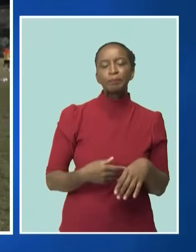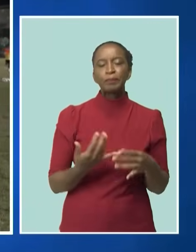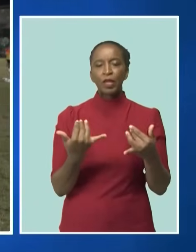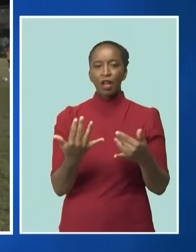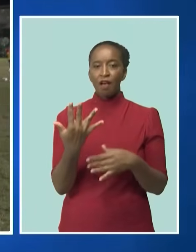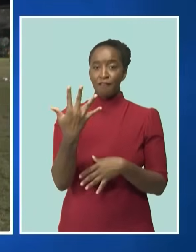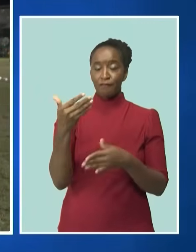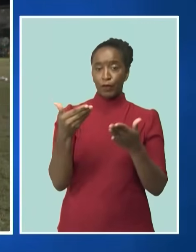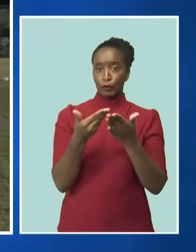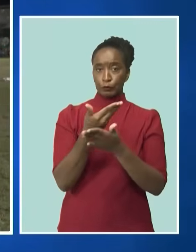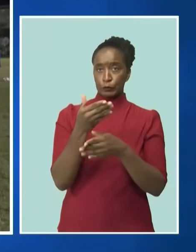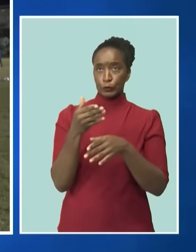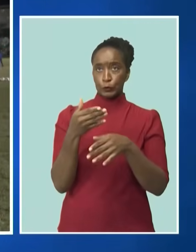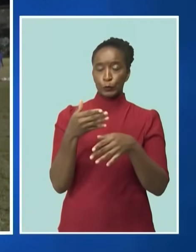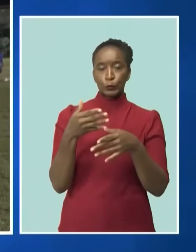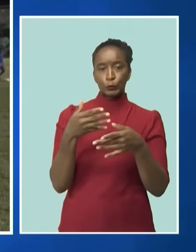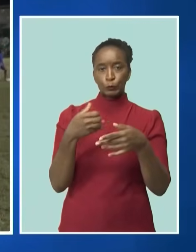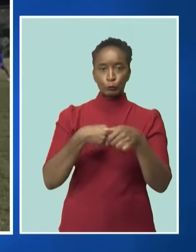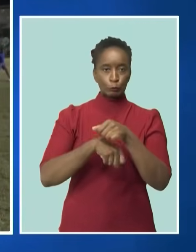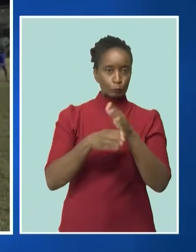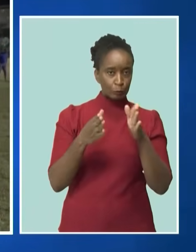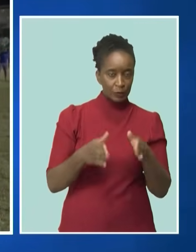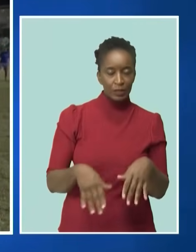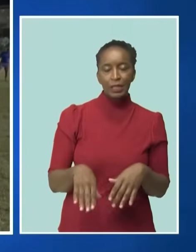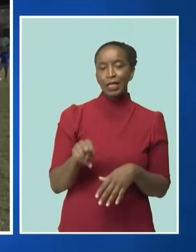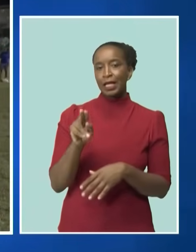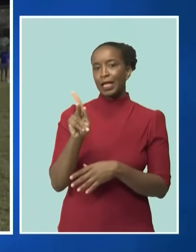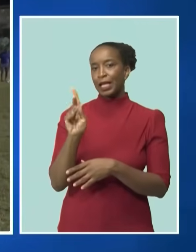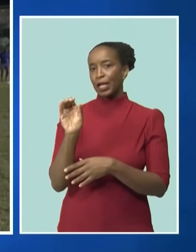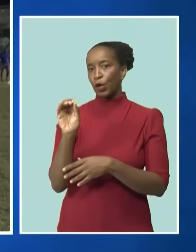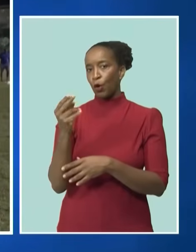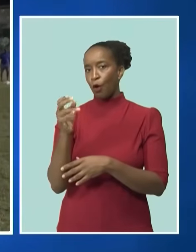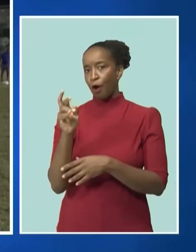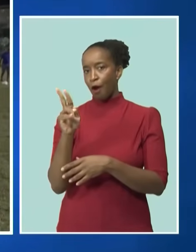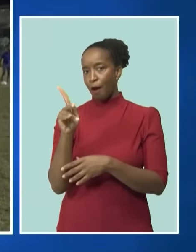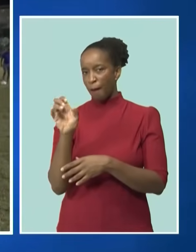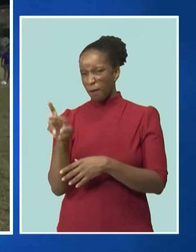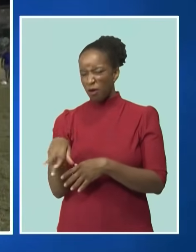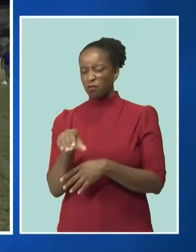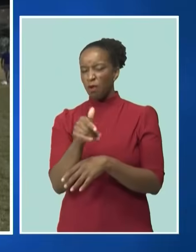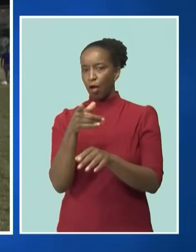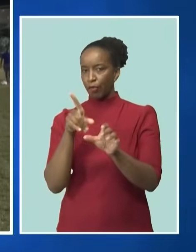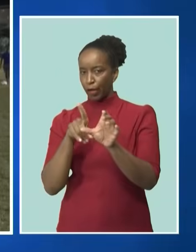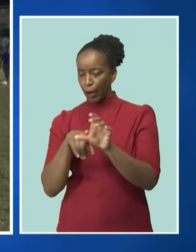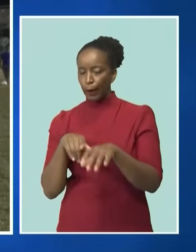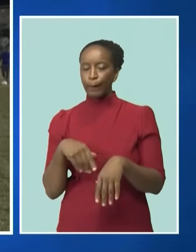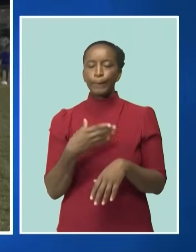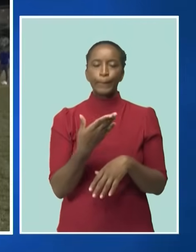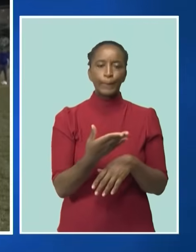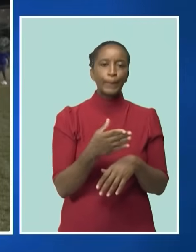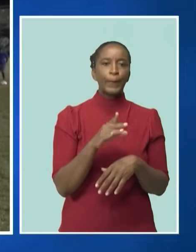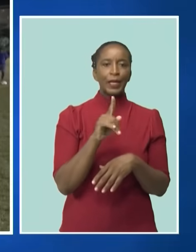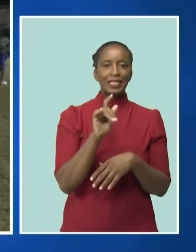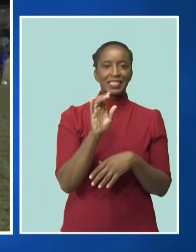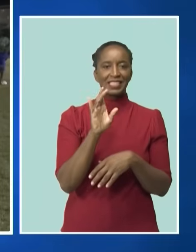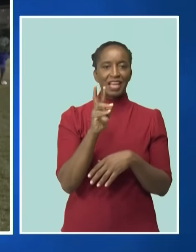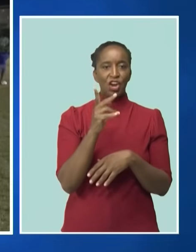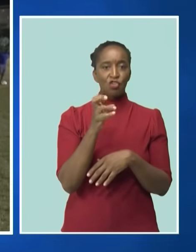in. We have Nico Harper, a defender, coming in from Empire Club. Zachary Brown coming in